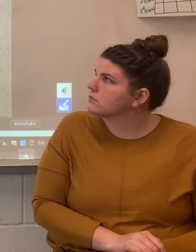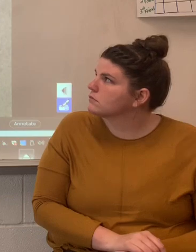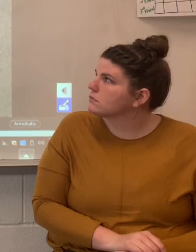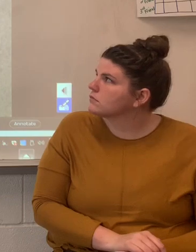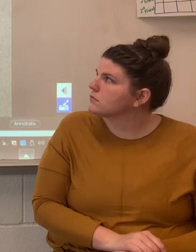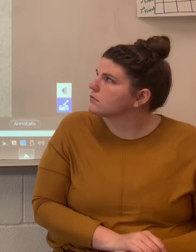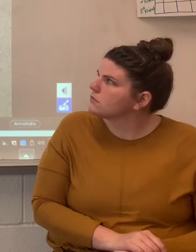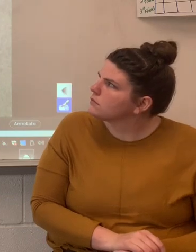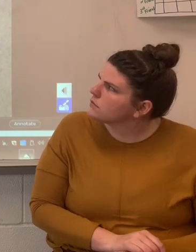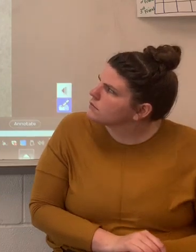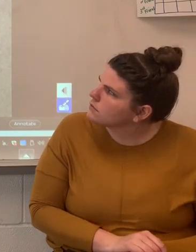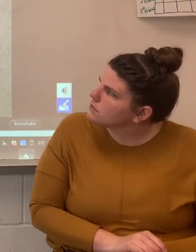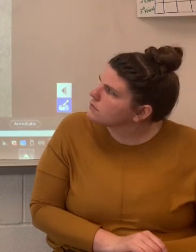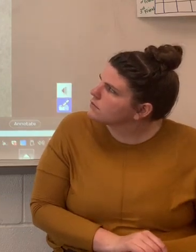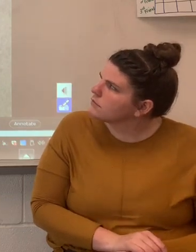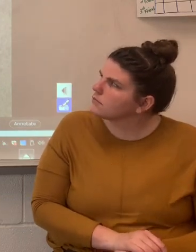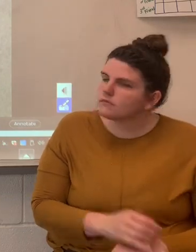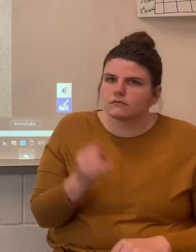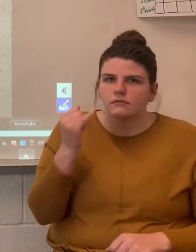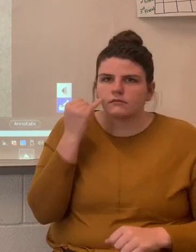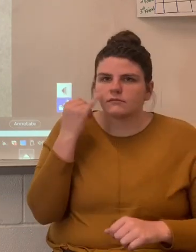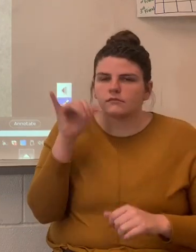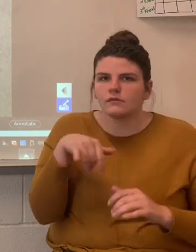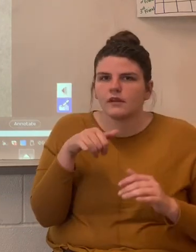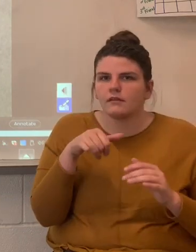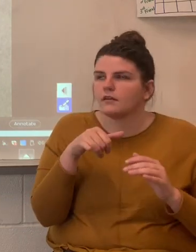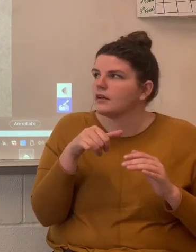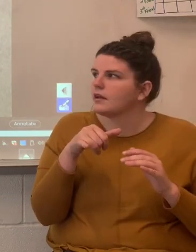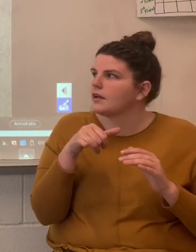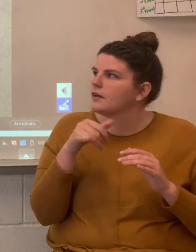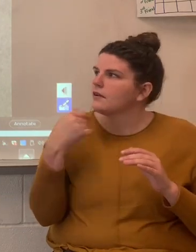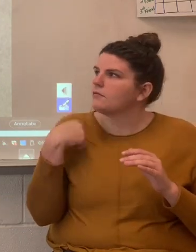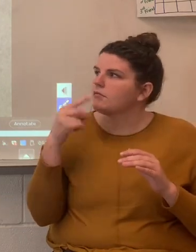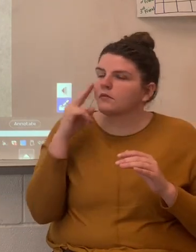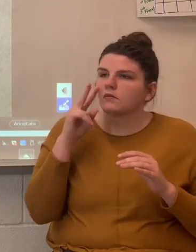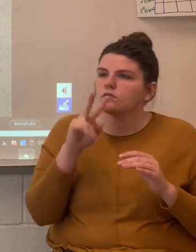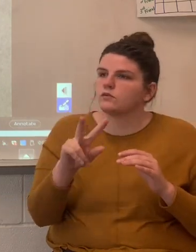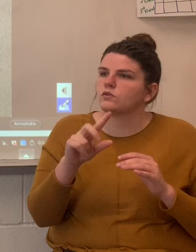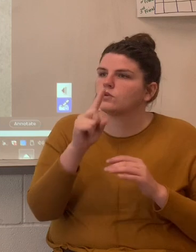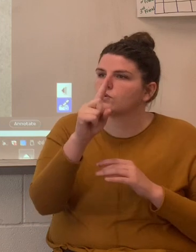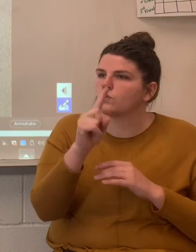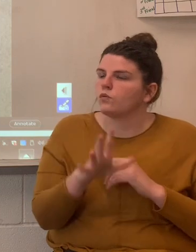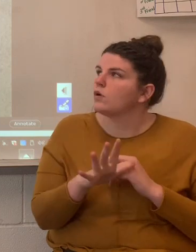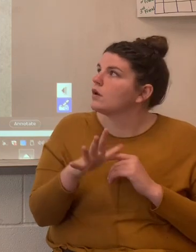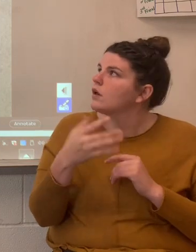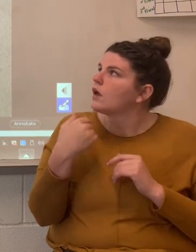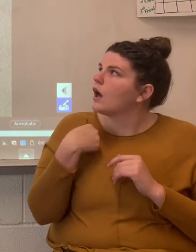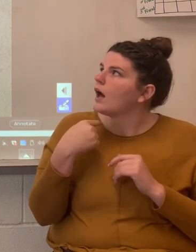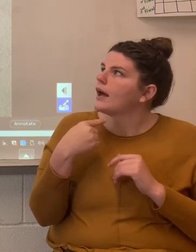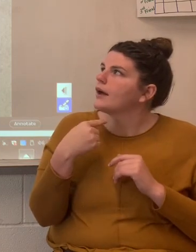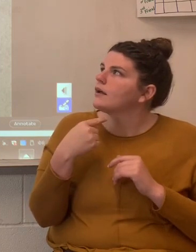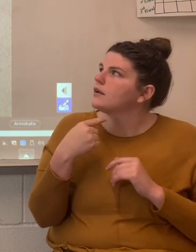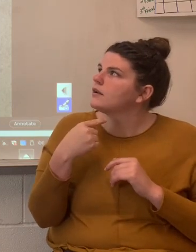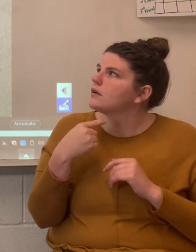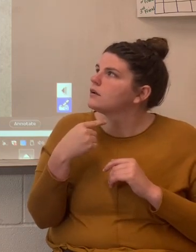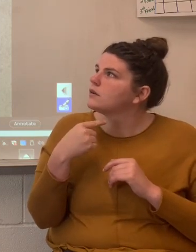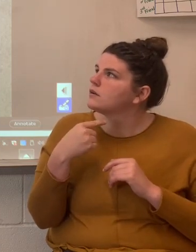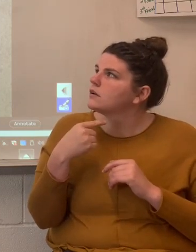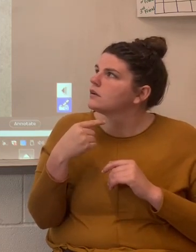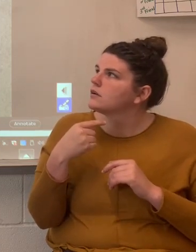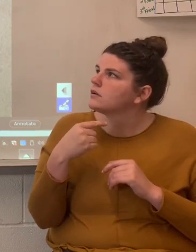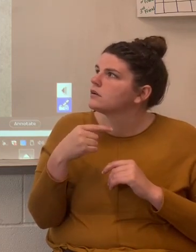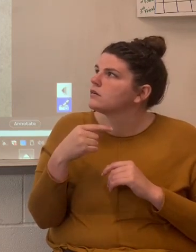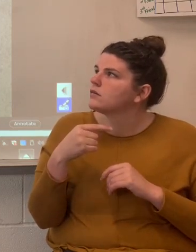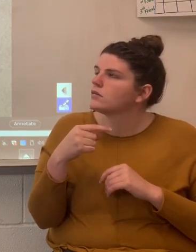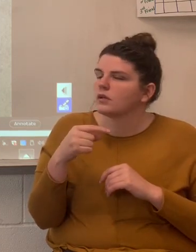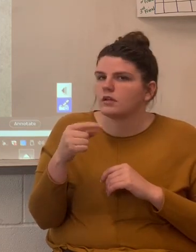So, if that's the case and I'm looking for a 1/5, I'm going by my rows. I am circling 1 out